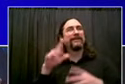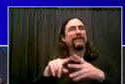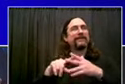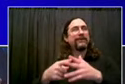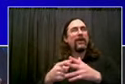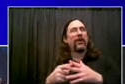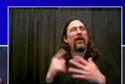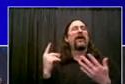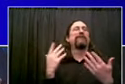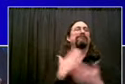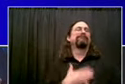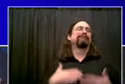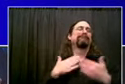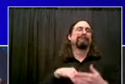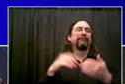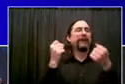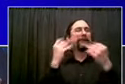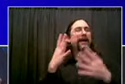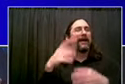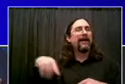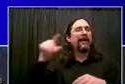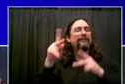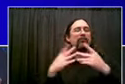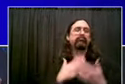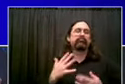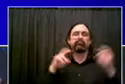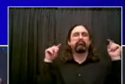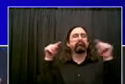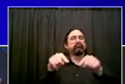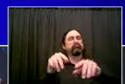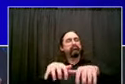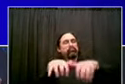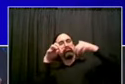is incredible news. This show is moving forward, moving forward fast.